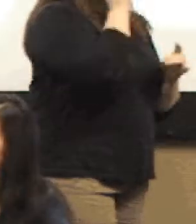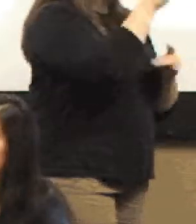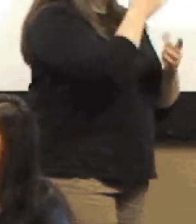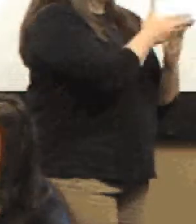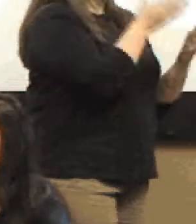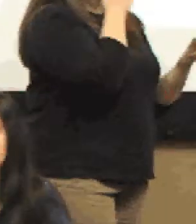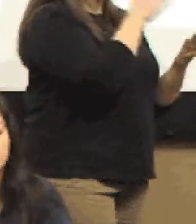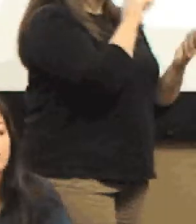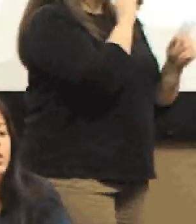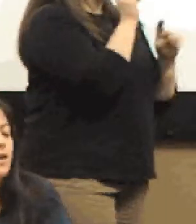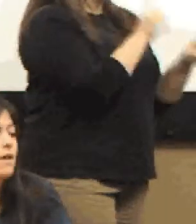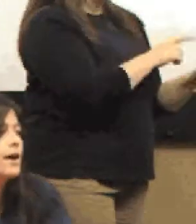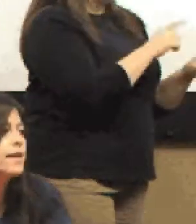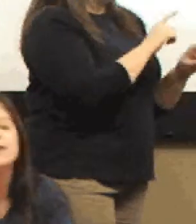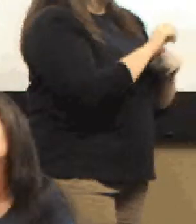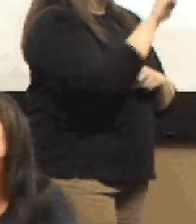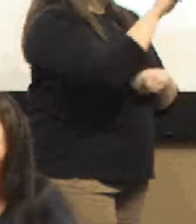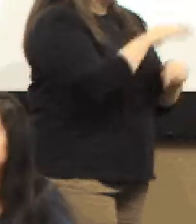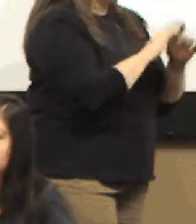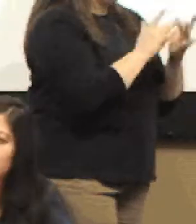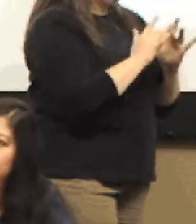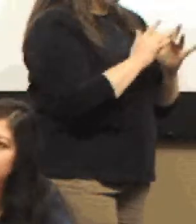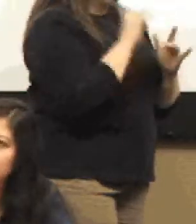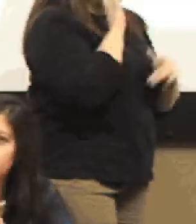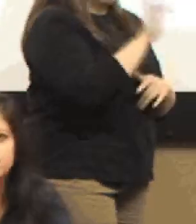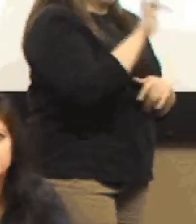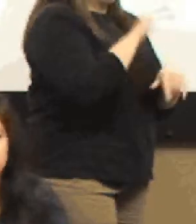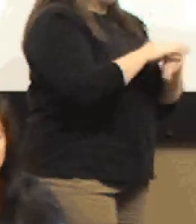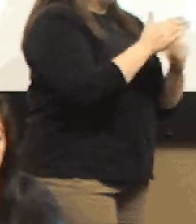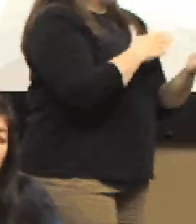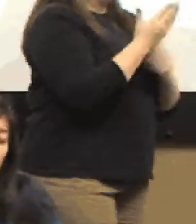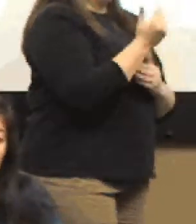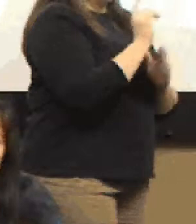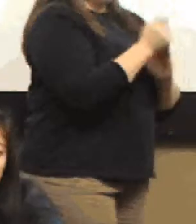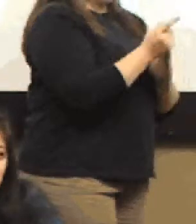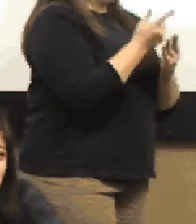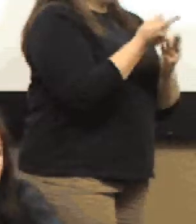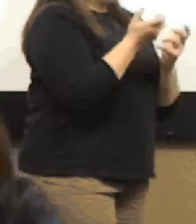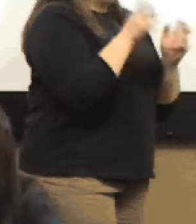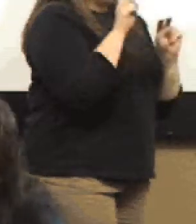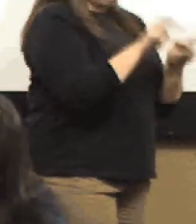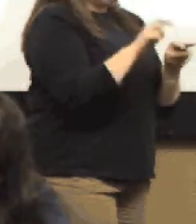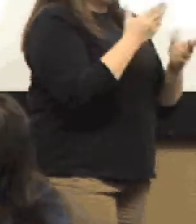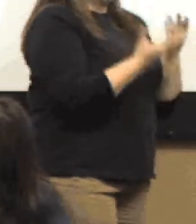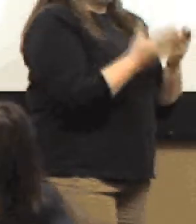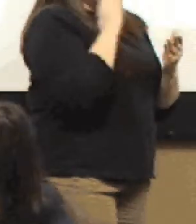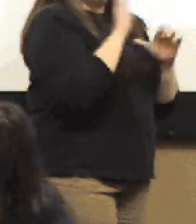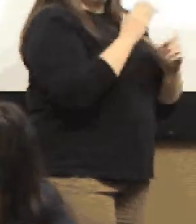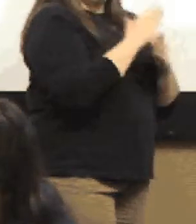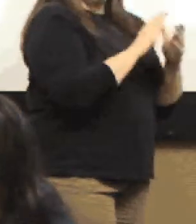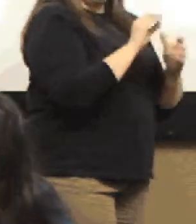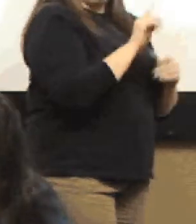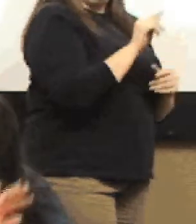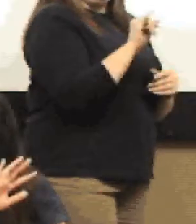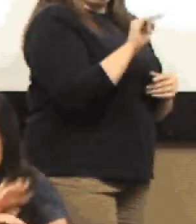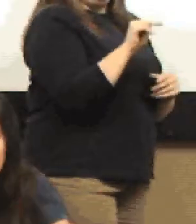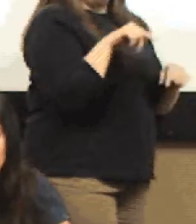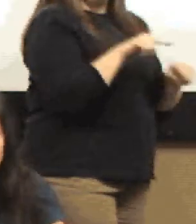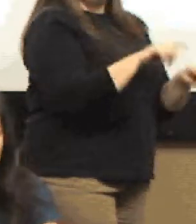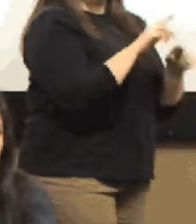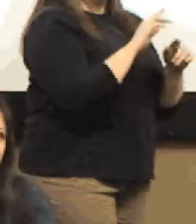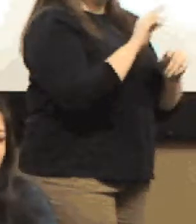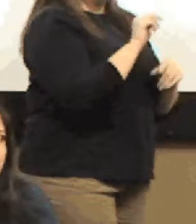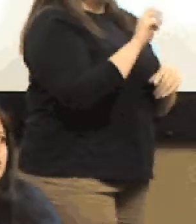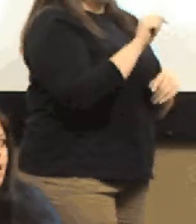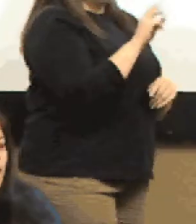will just be recorded, they'll get put online. You're going to click on whatever 15 minutes you want to watch. Maybe we'll do some cut-ins during,